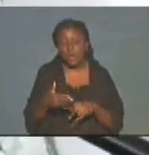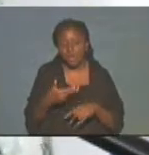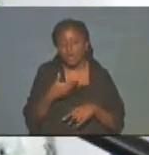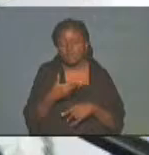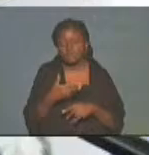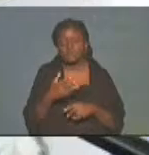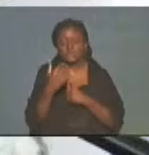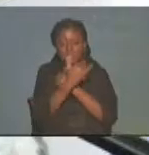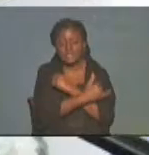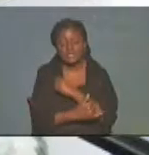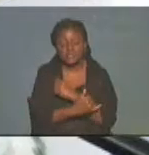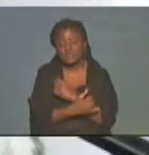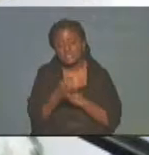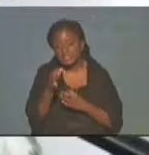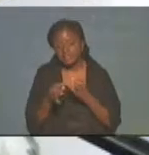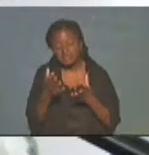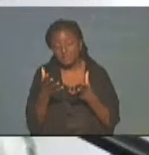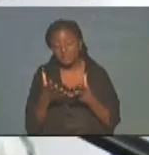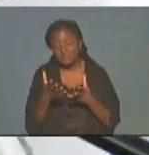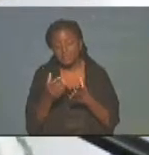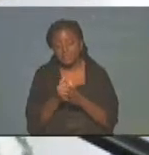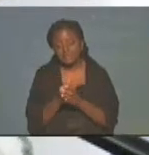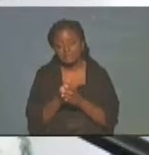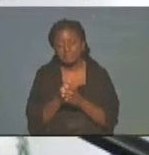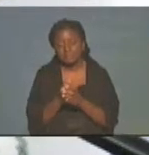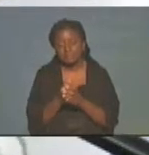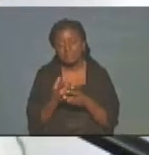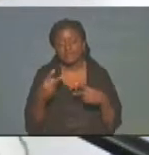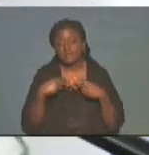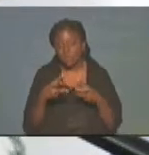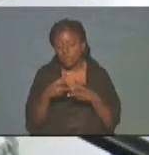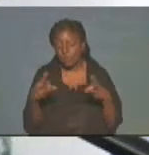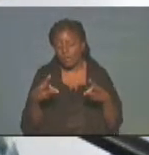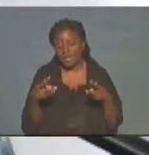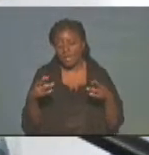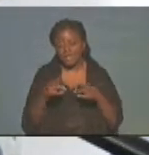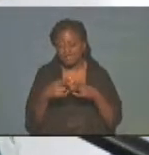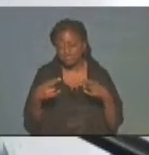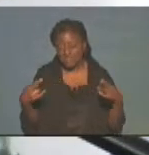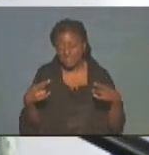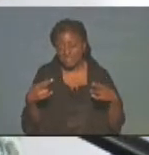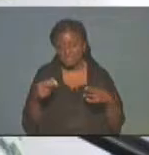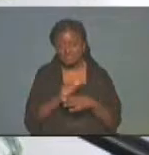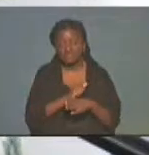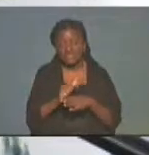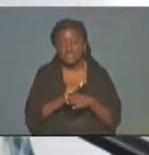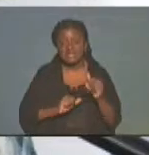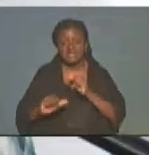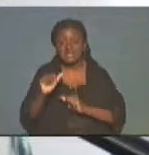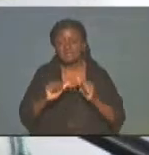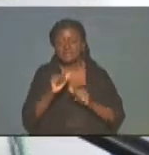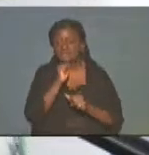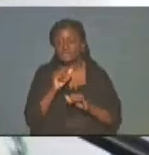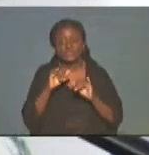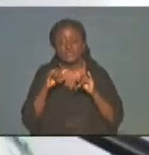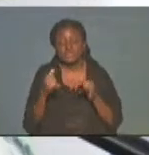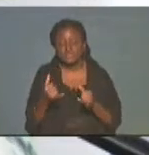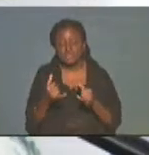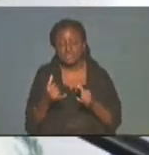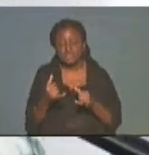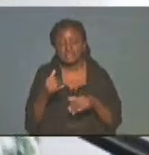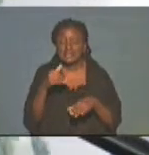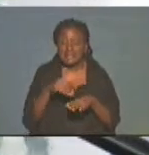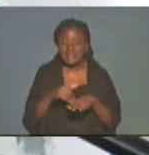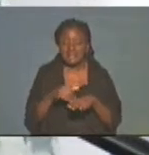a wide range of training activities, not just under field epidemiology and